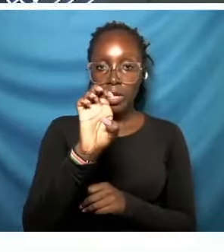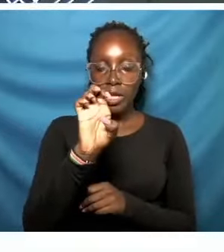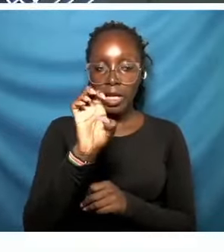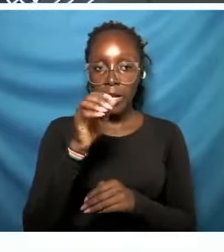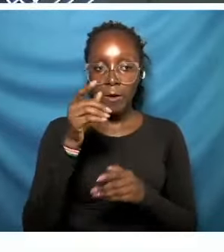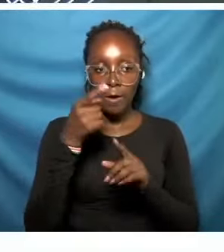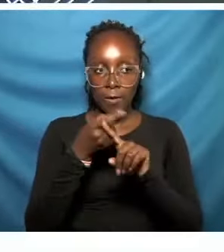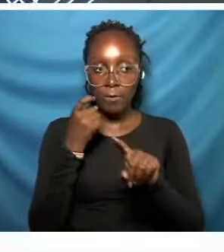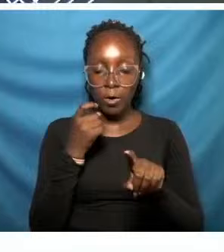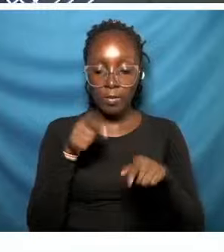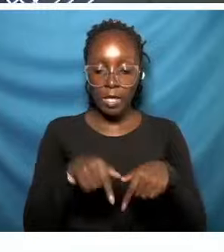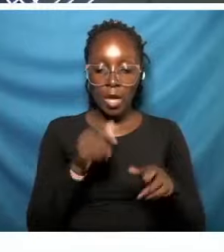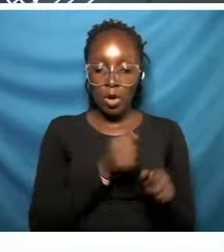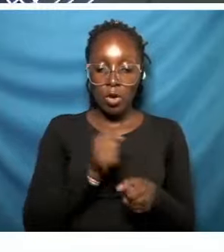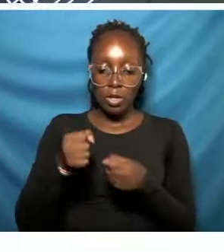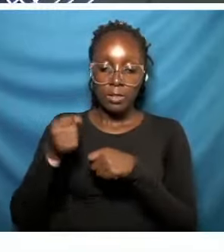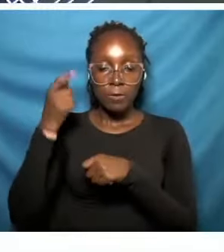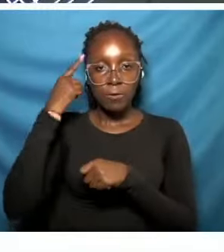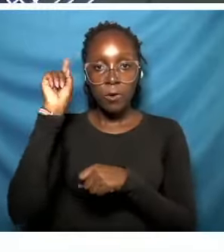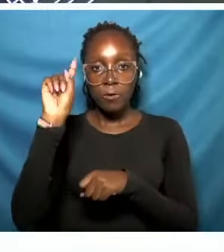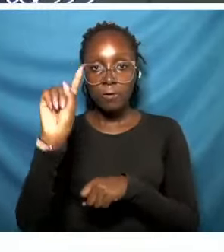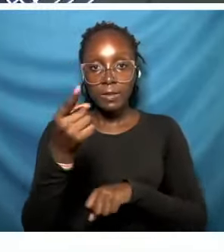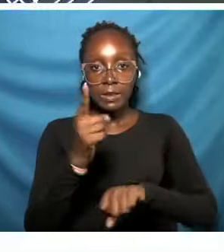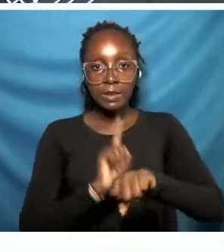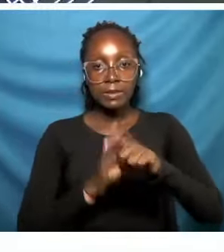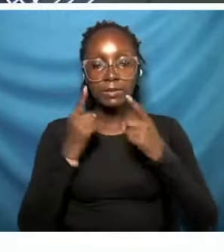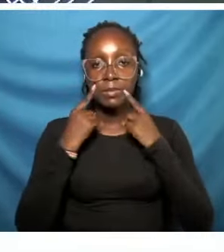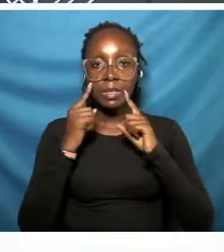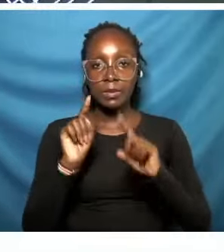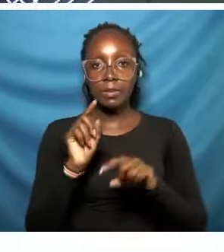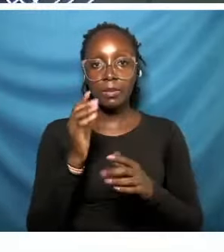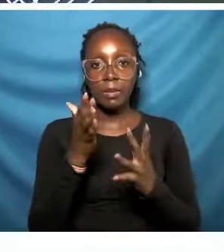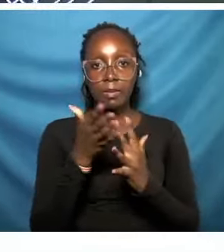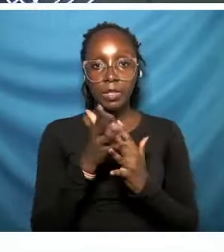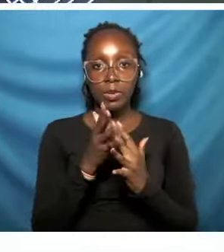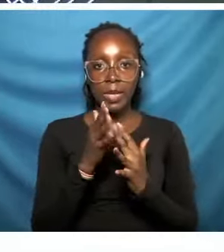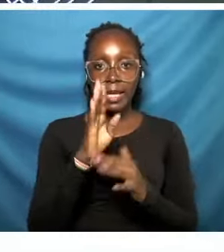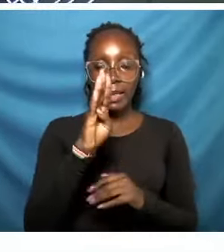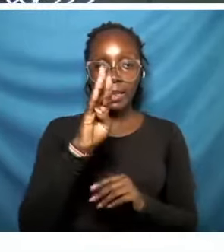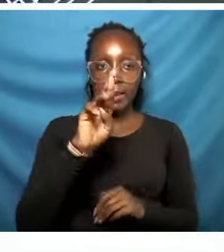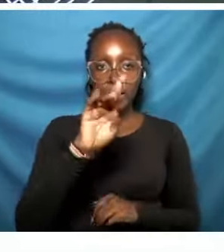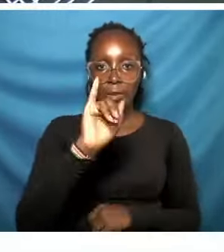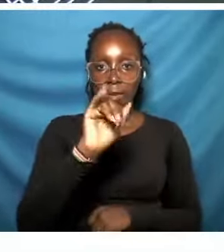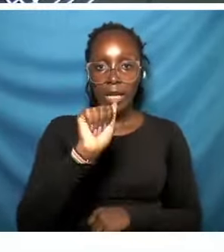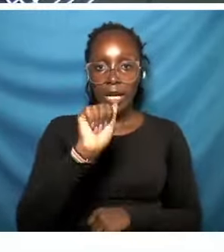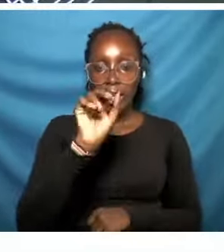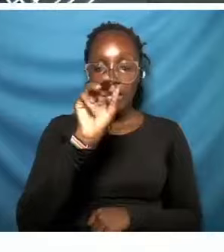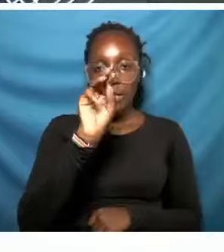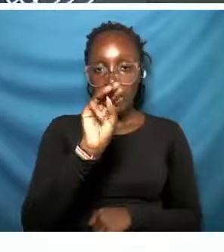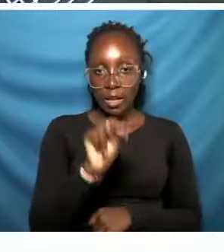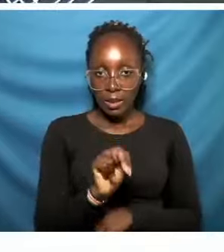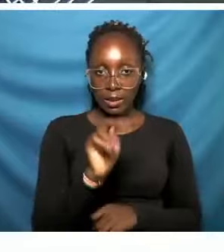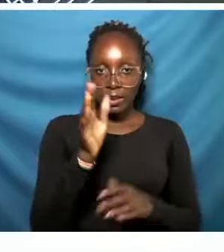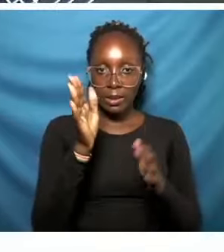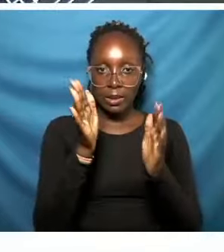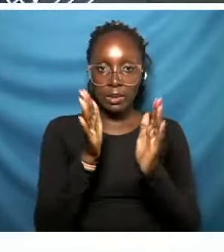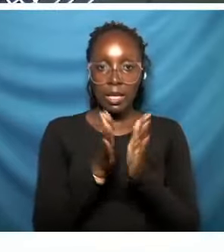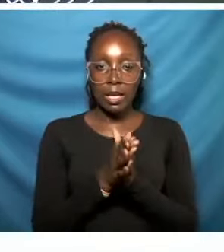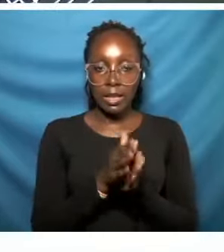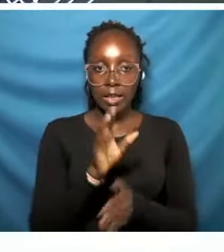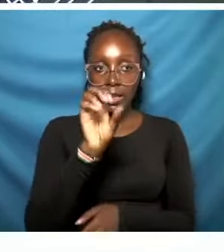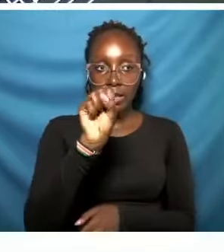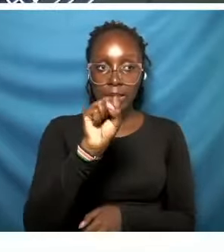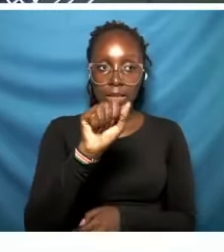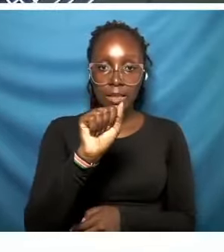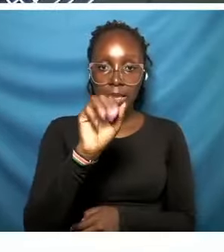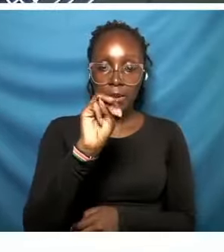the first time of announcement, between Brian Christopher Odongo and Samantha Jambi